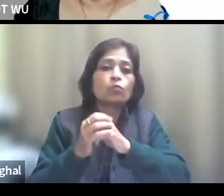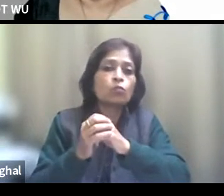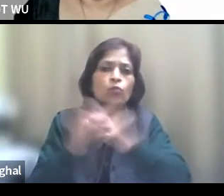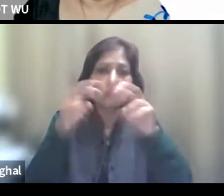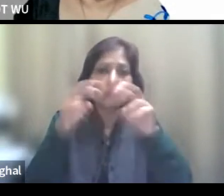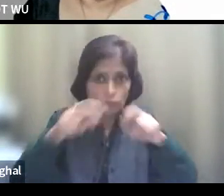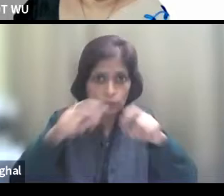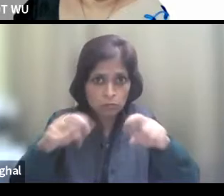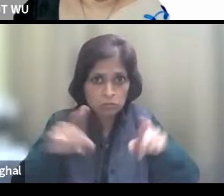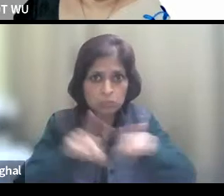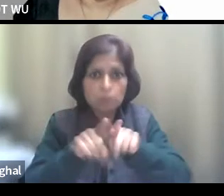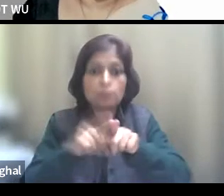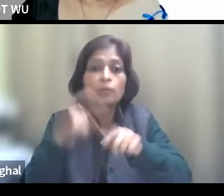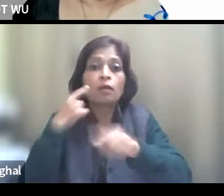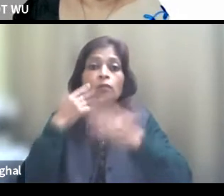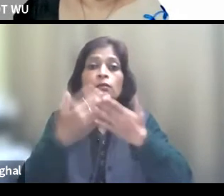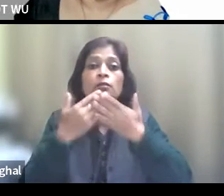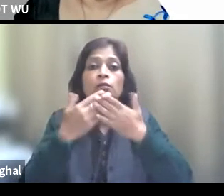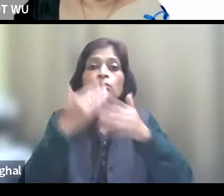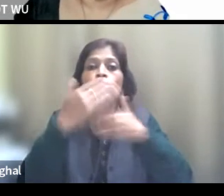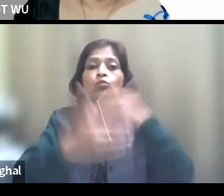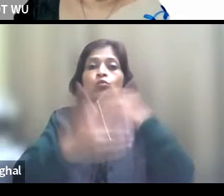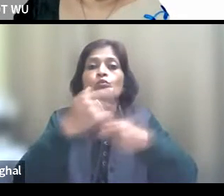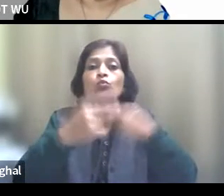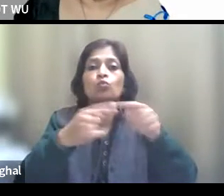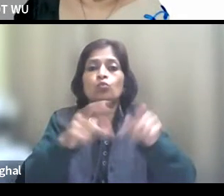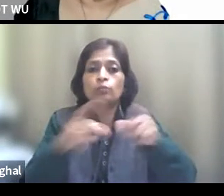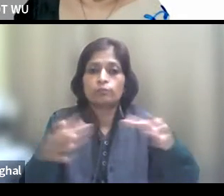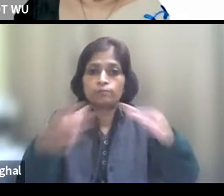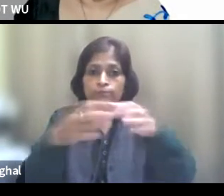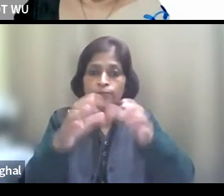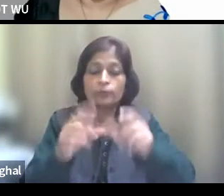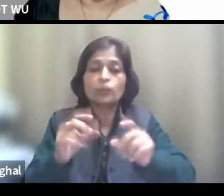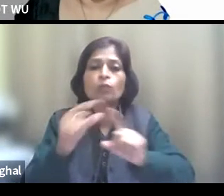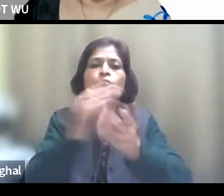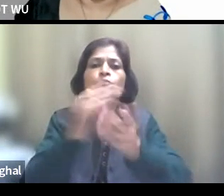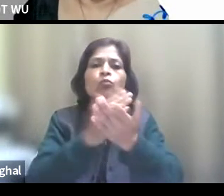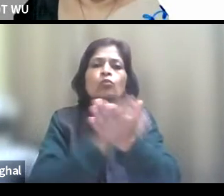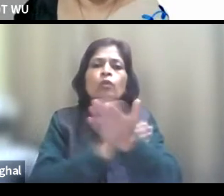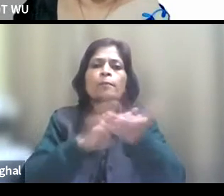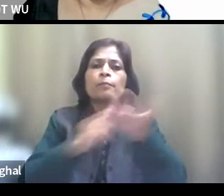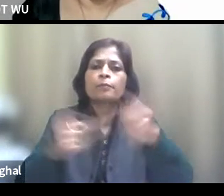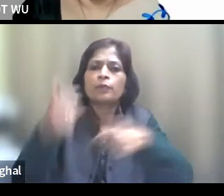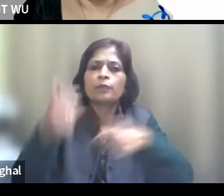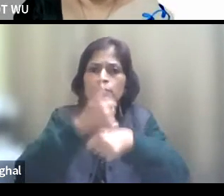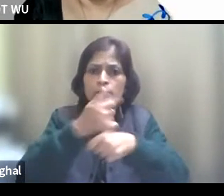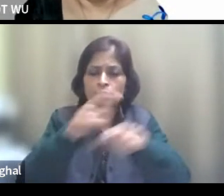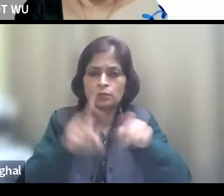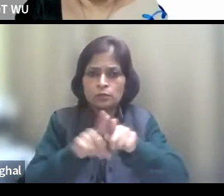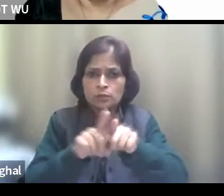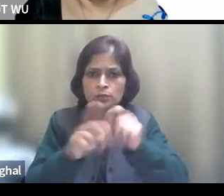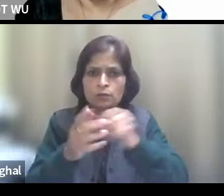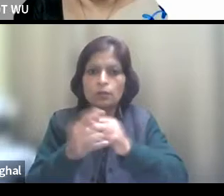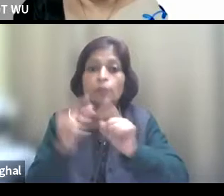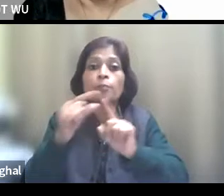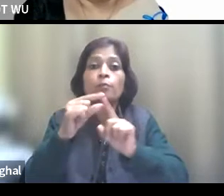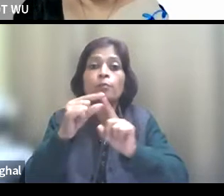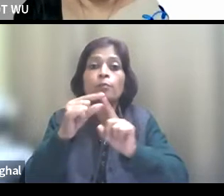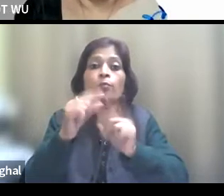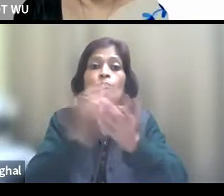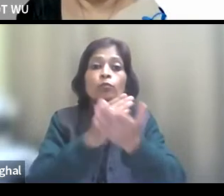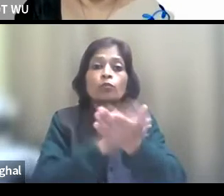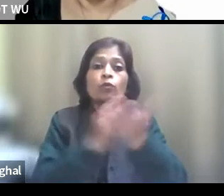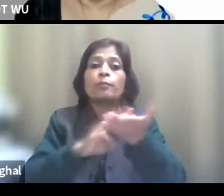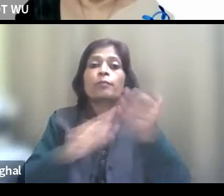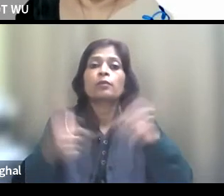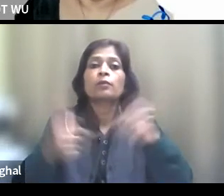and Industrial Linkages. He's the program manager for a project which sounds very interesting, program manager for support